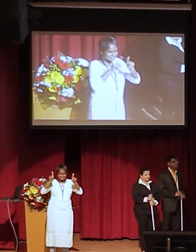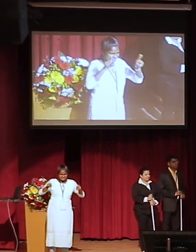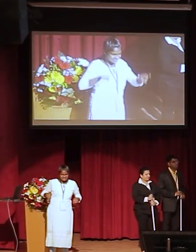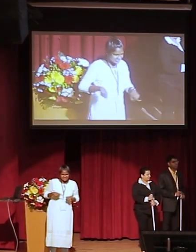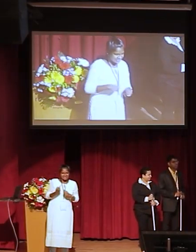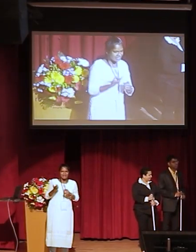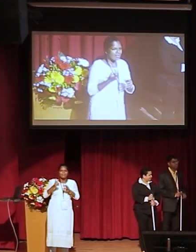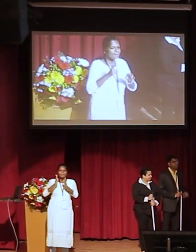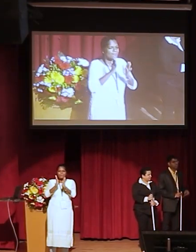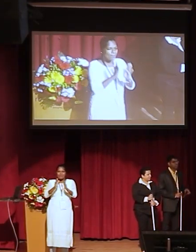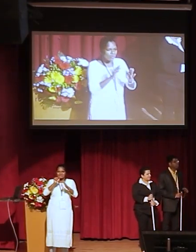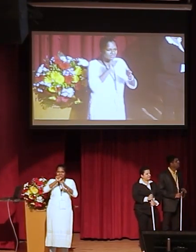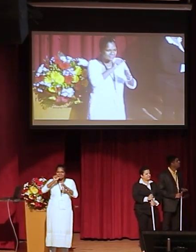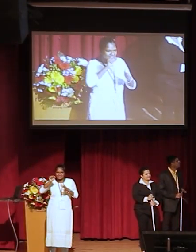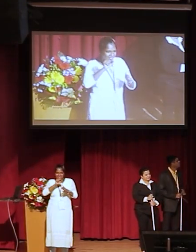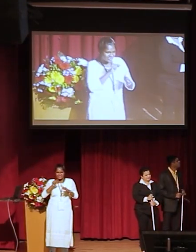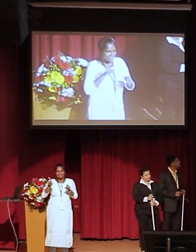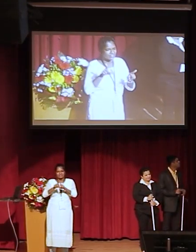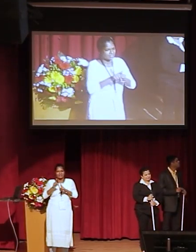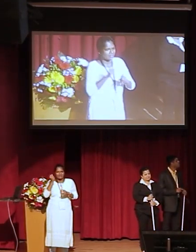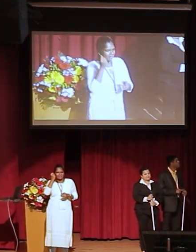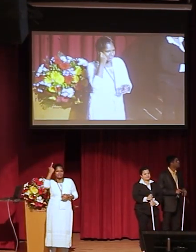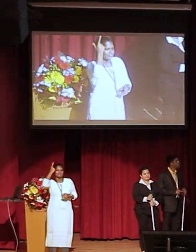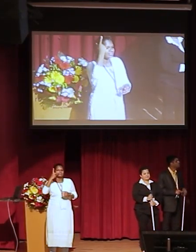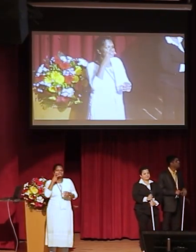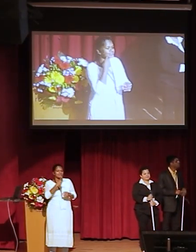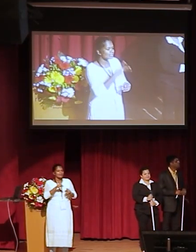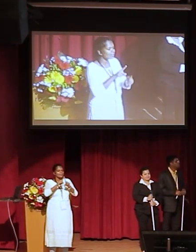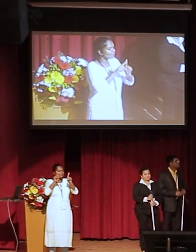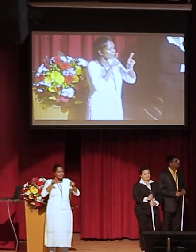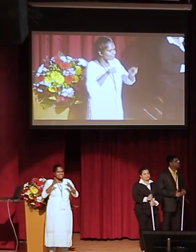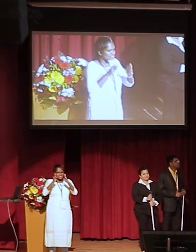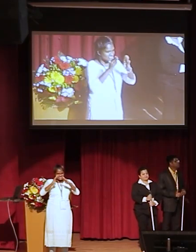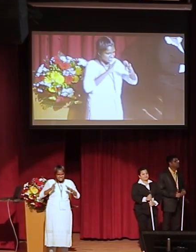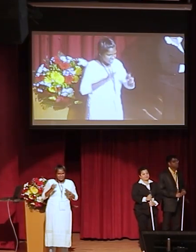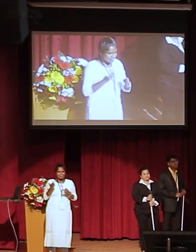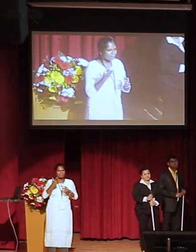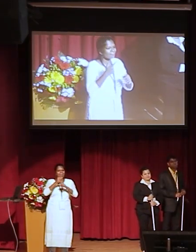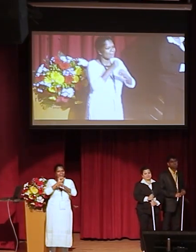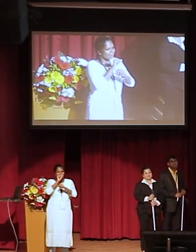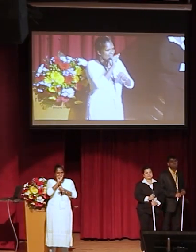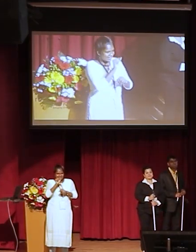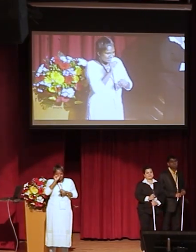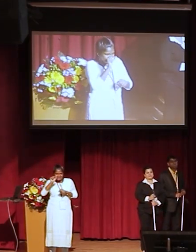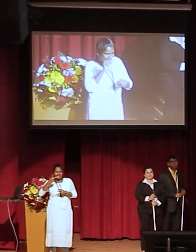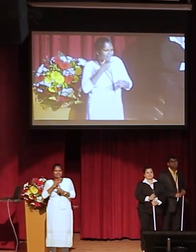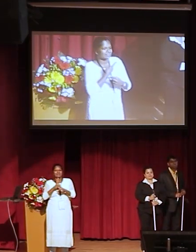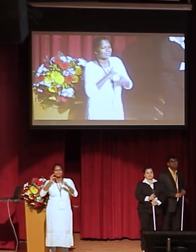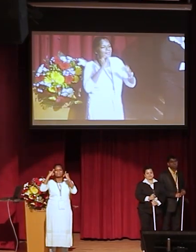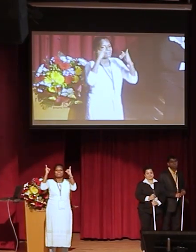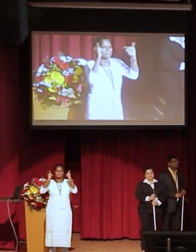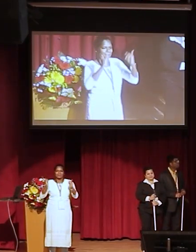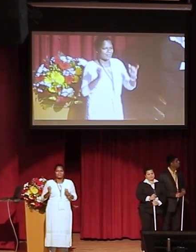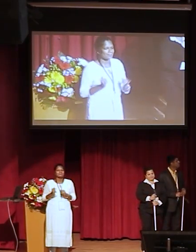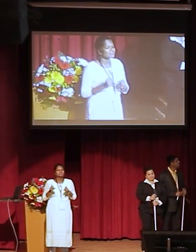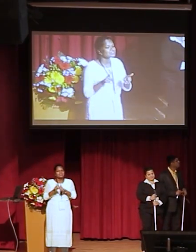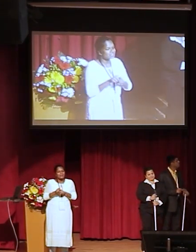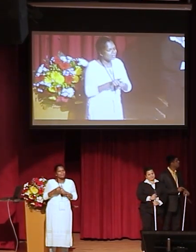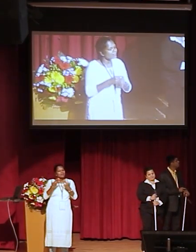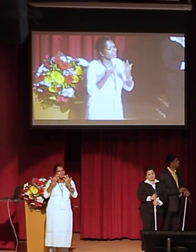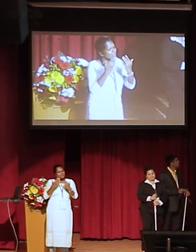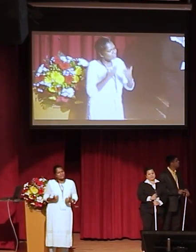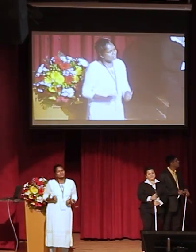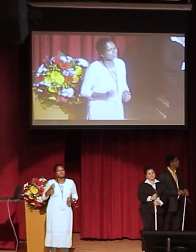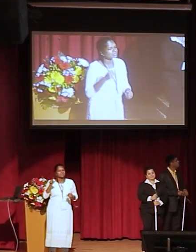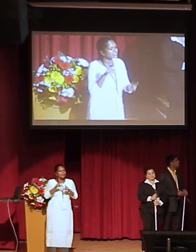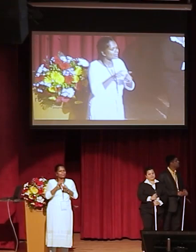tactile books. This will give him the understanding of letters, shapes, and even maps. Now,